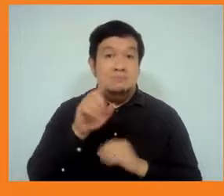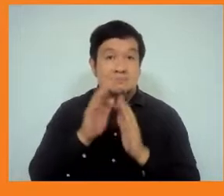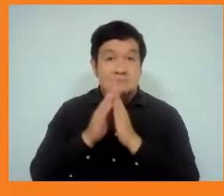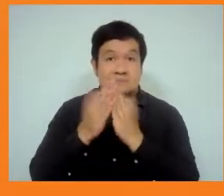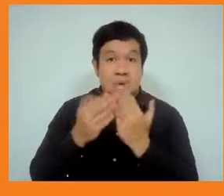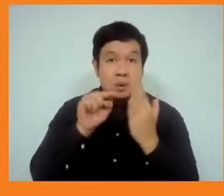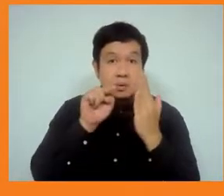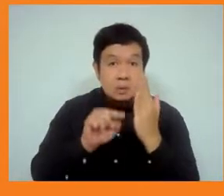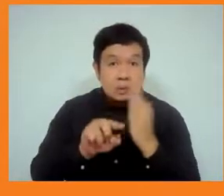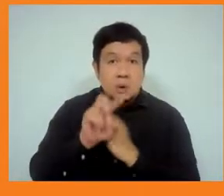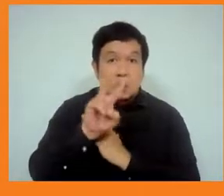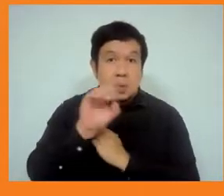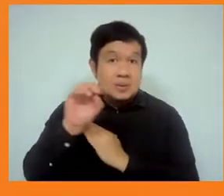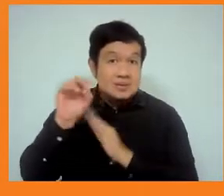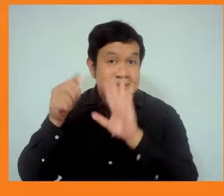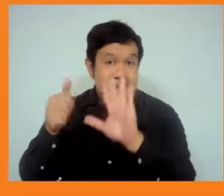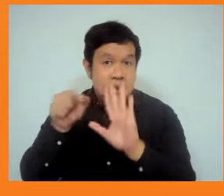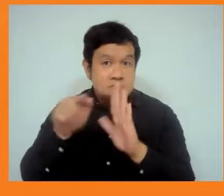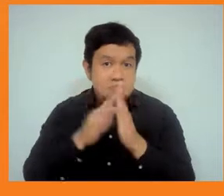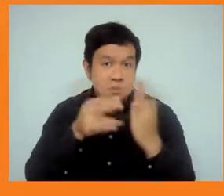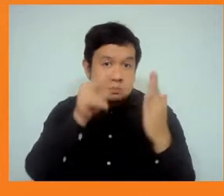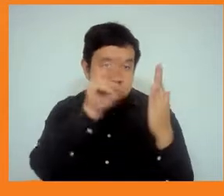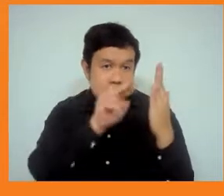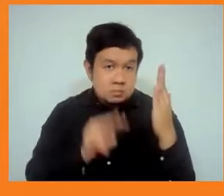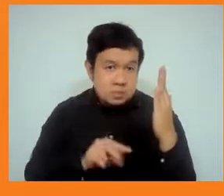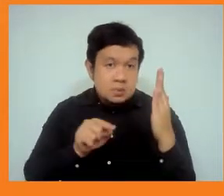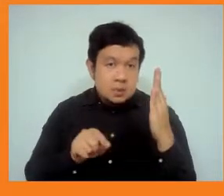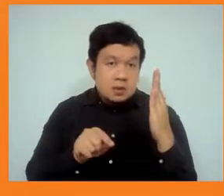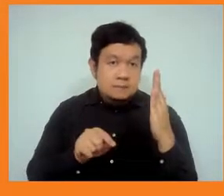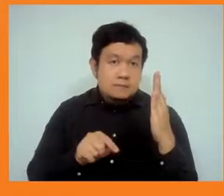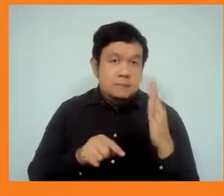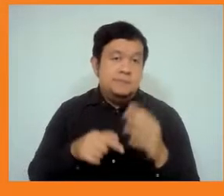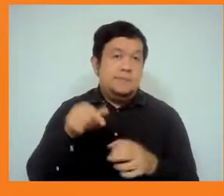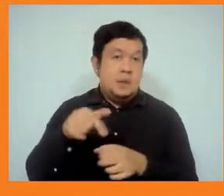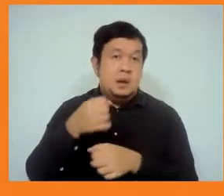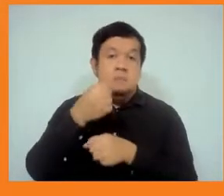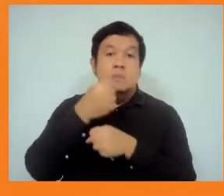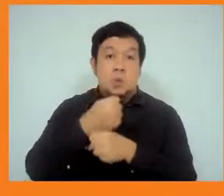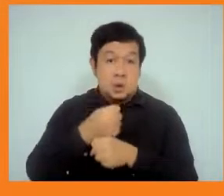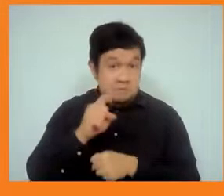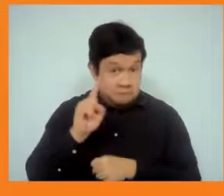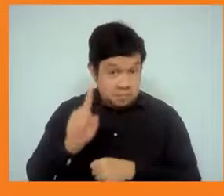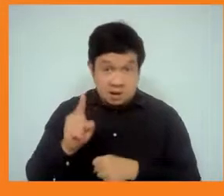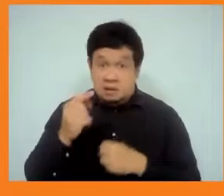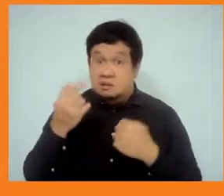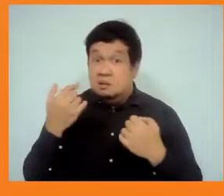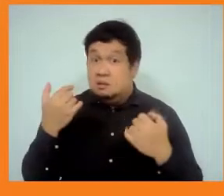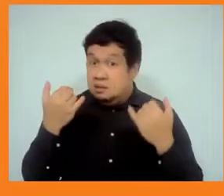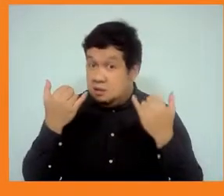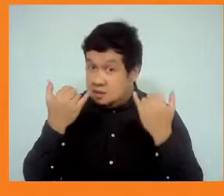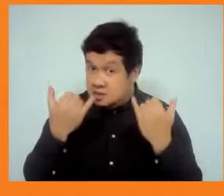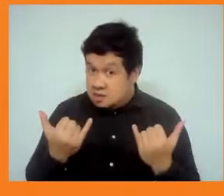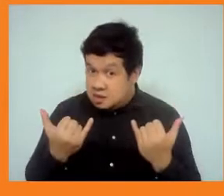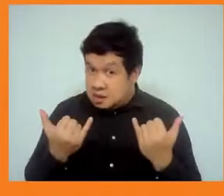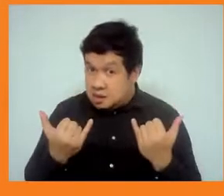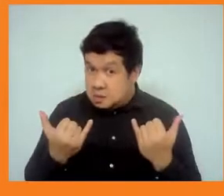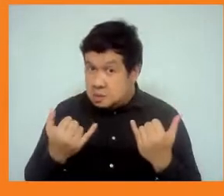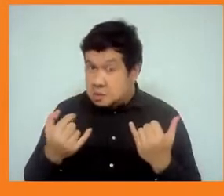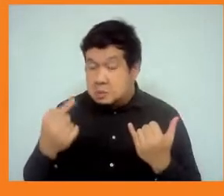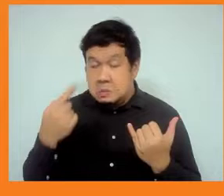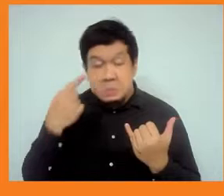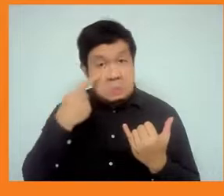into the future safeguard policies. And of course, the other point is the co-labor standard. So my comment is